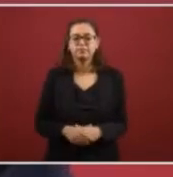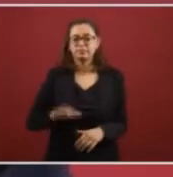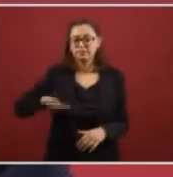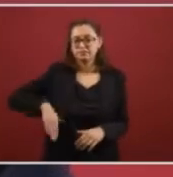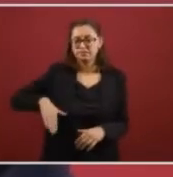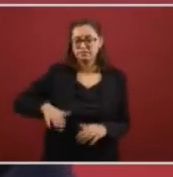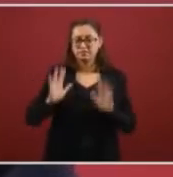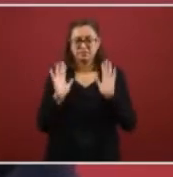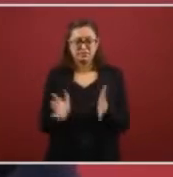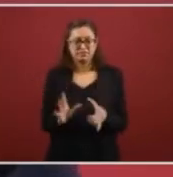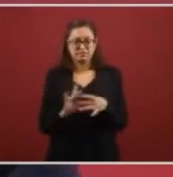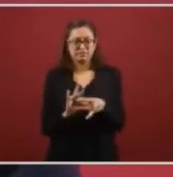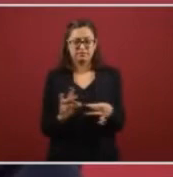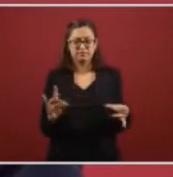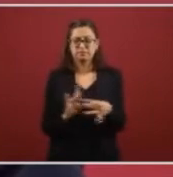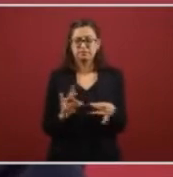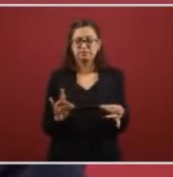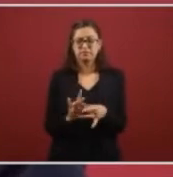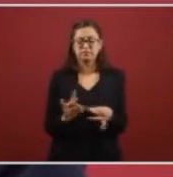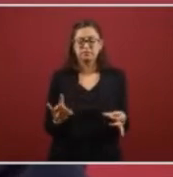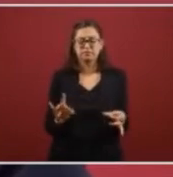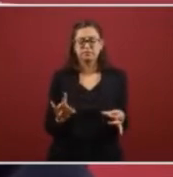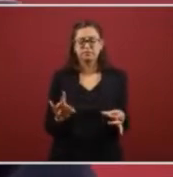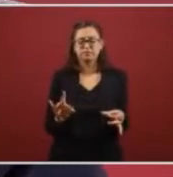I have just mentioned it.